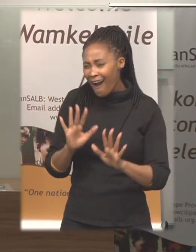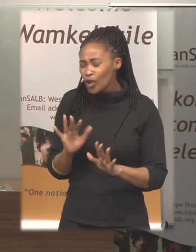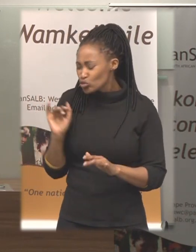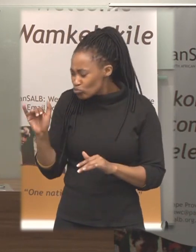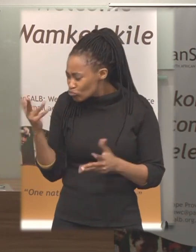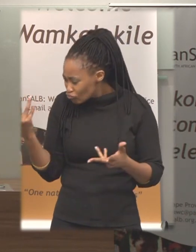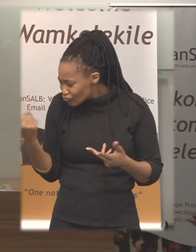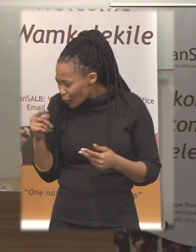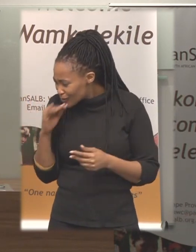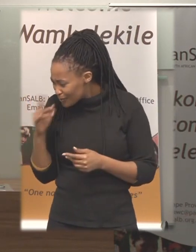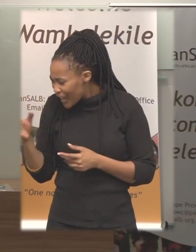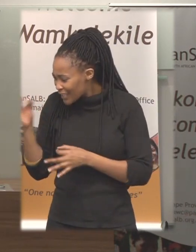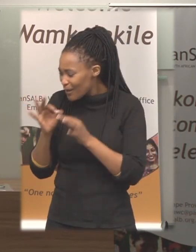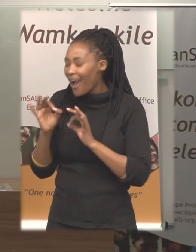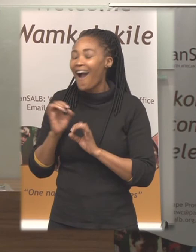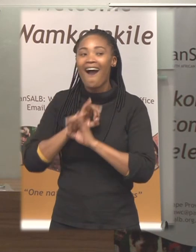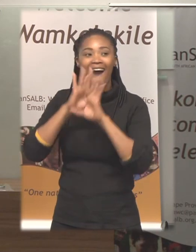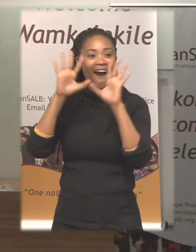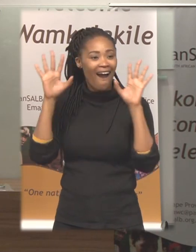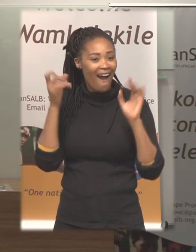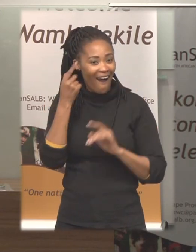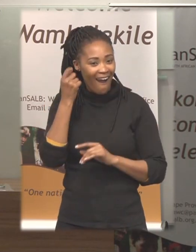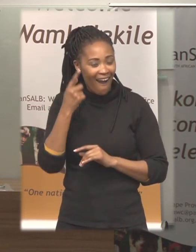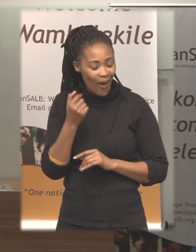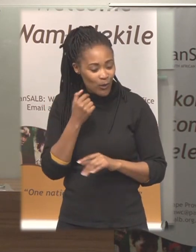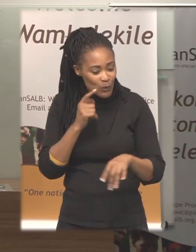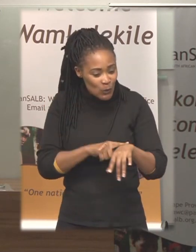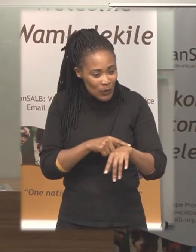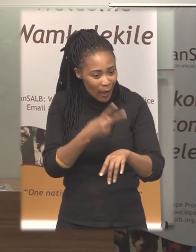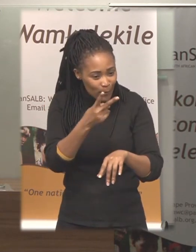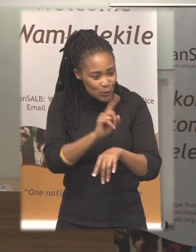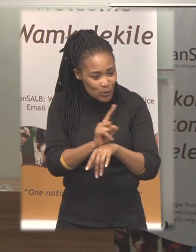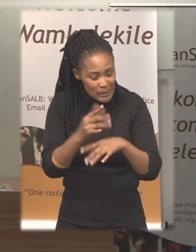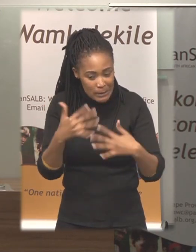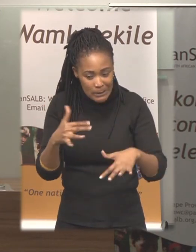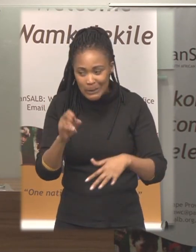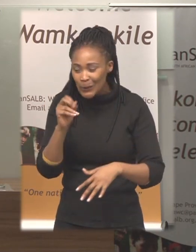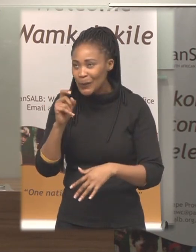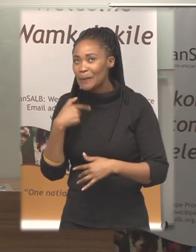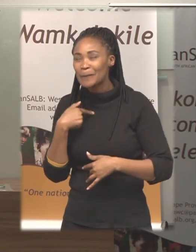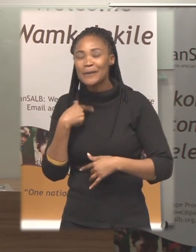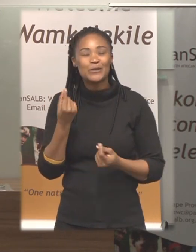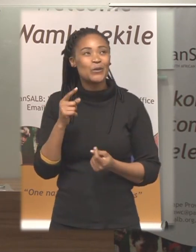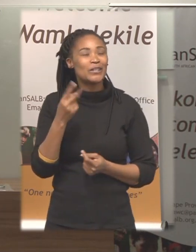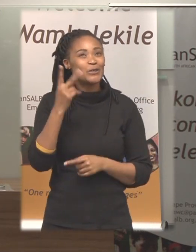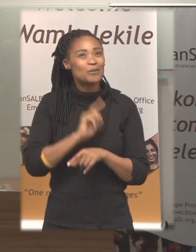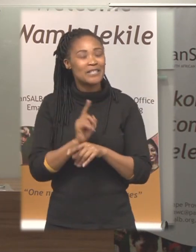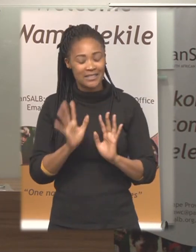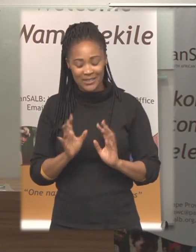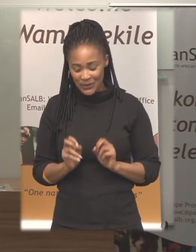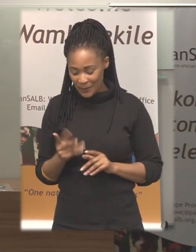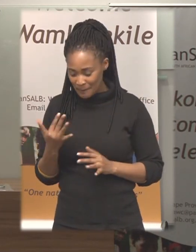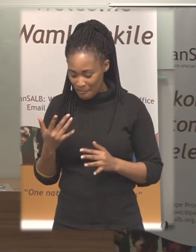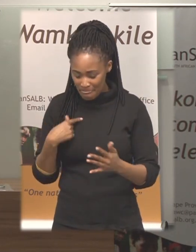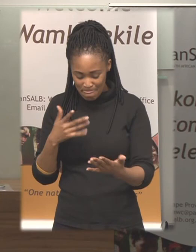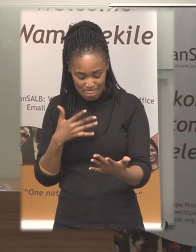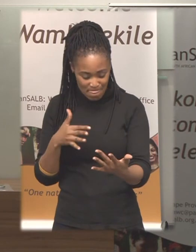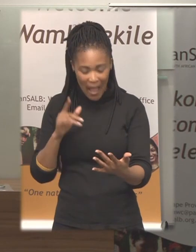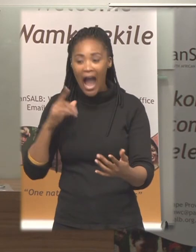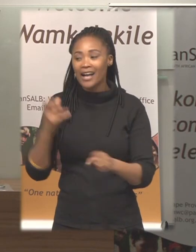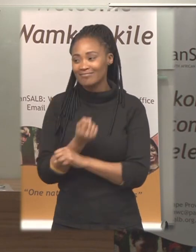them. Have I got 2 minutes? Okay, let me see. What can I do in 2 minutes? Right, I know what I'll